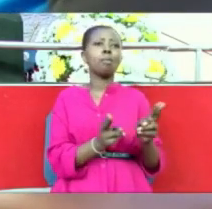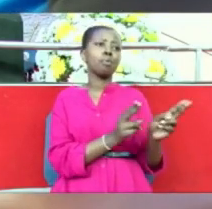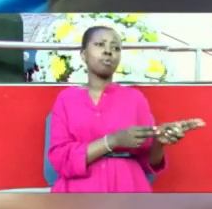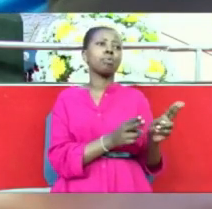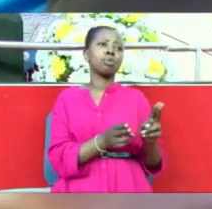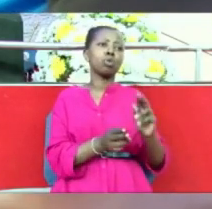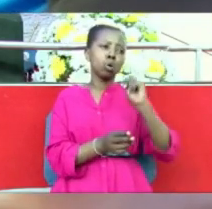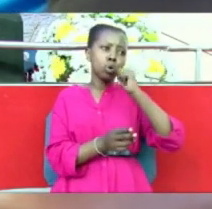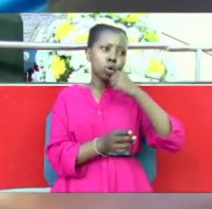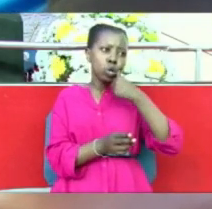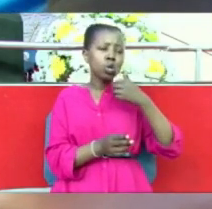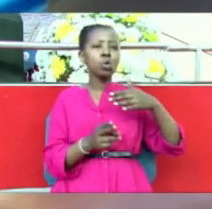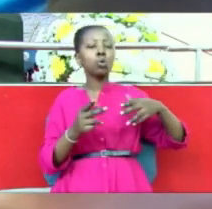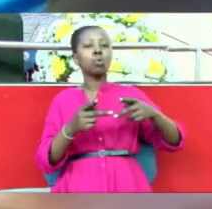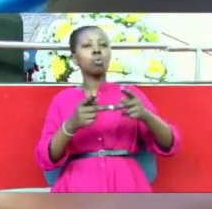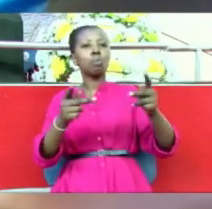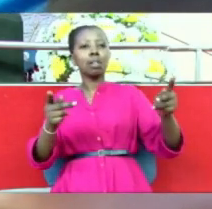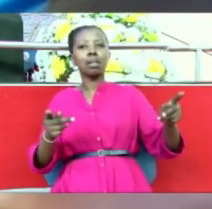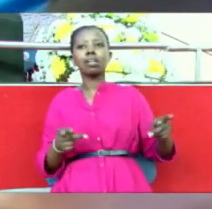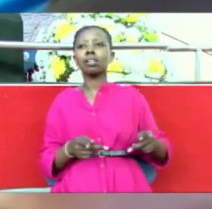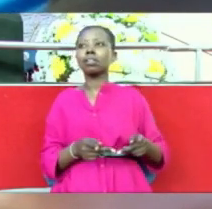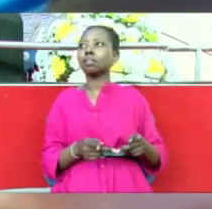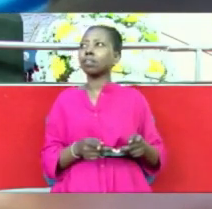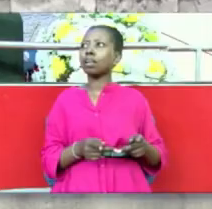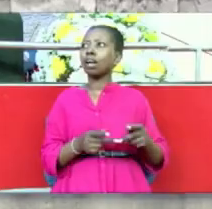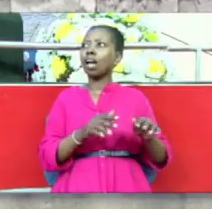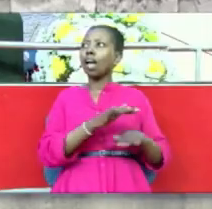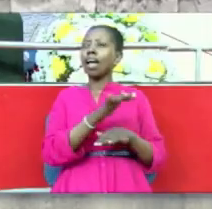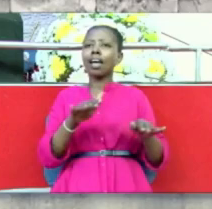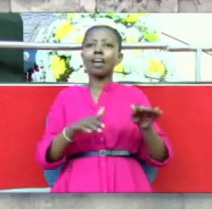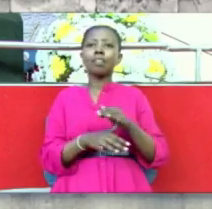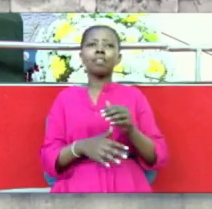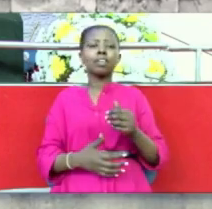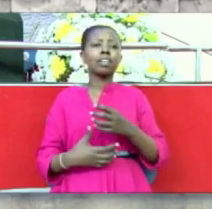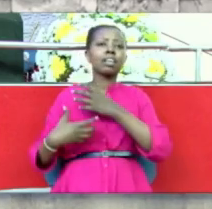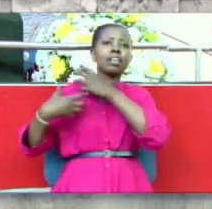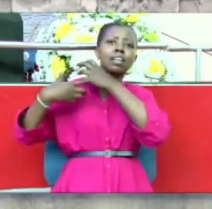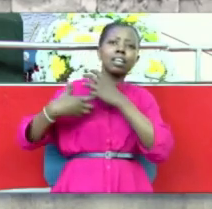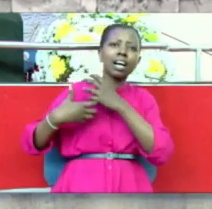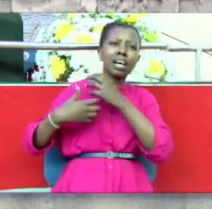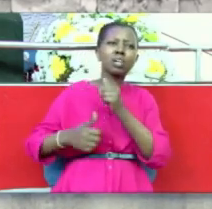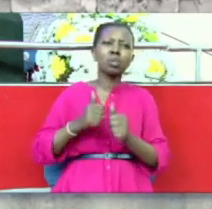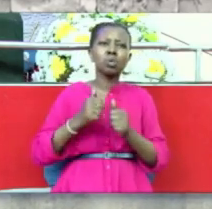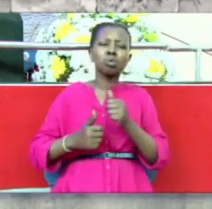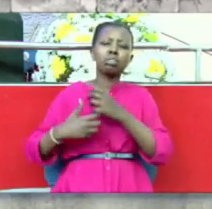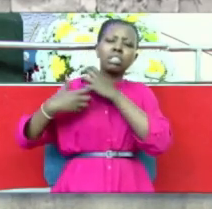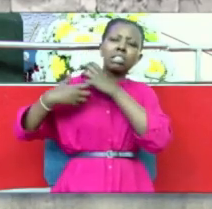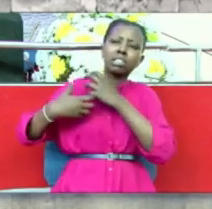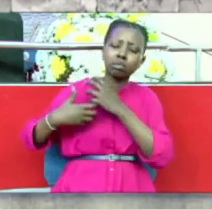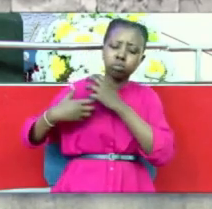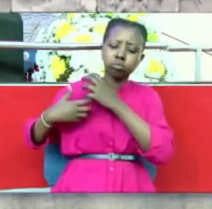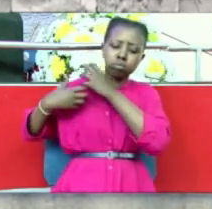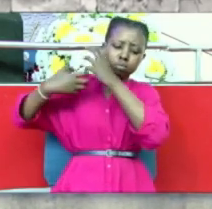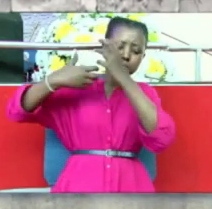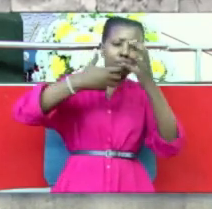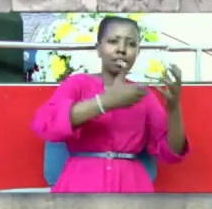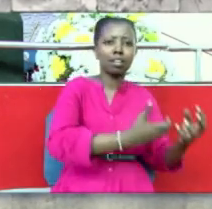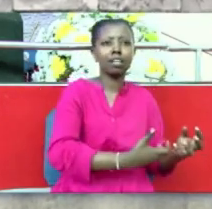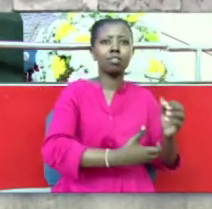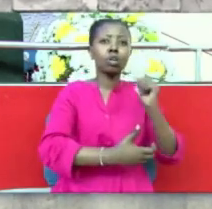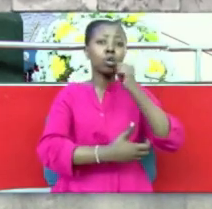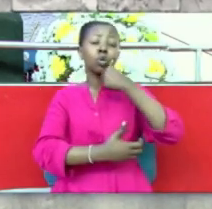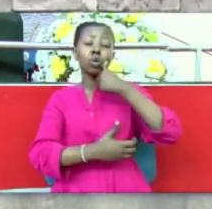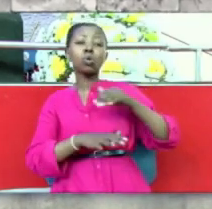New territories. Everything that I carry that is weighty, I'm going to leave it behind. New